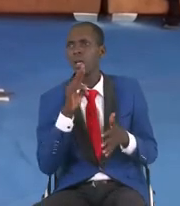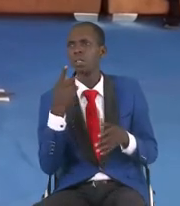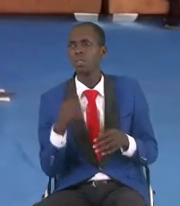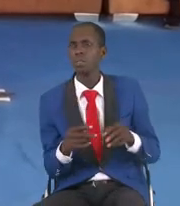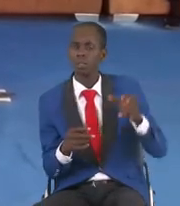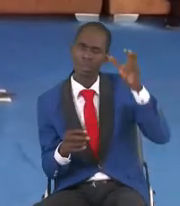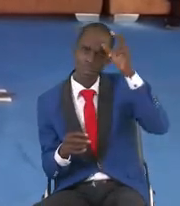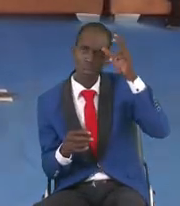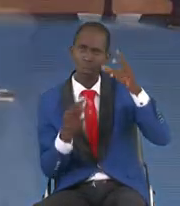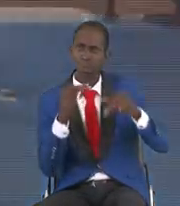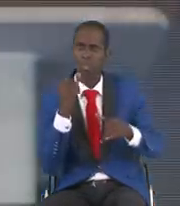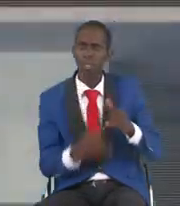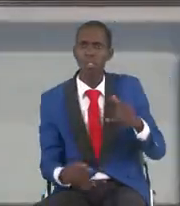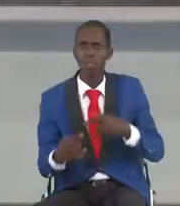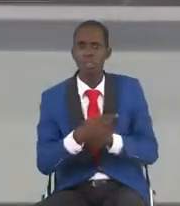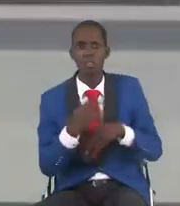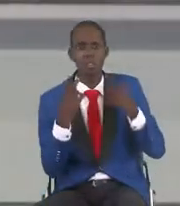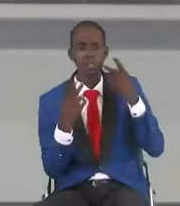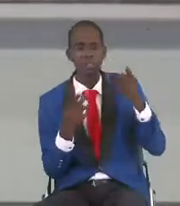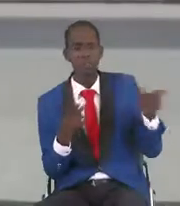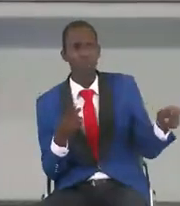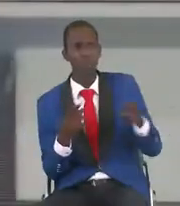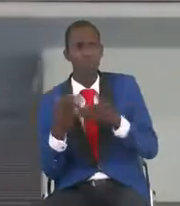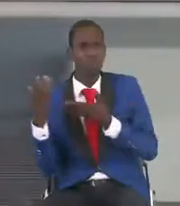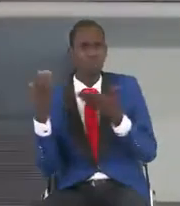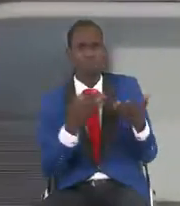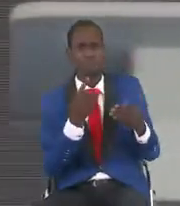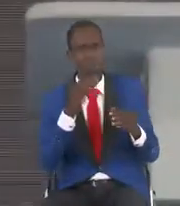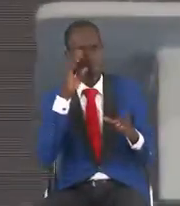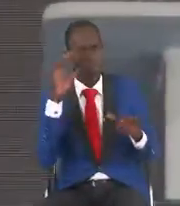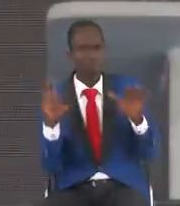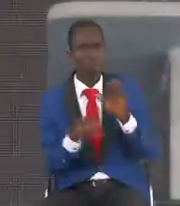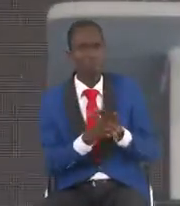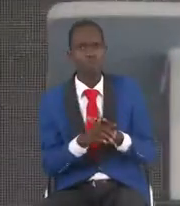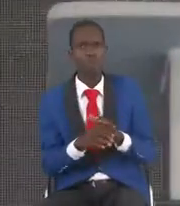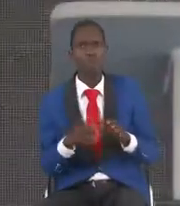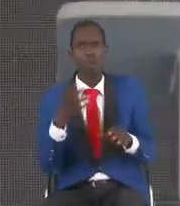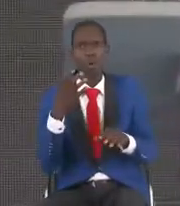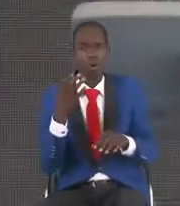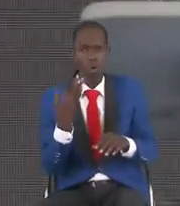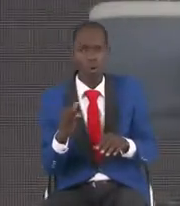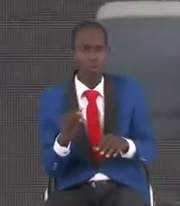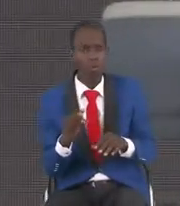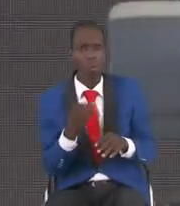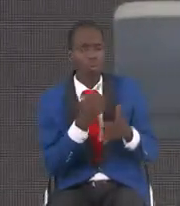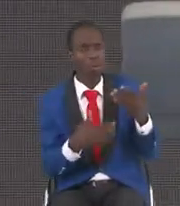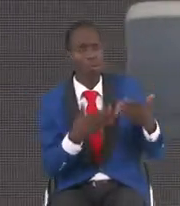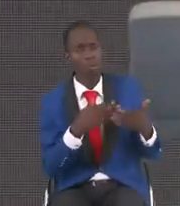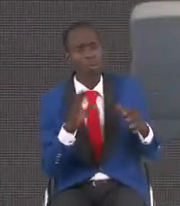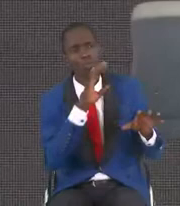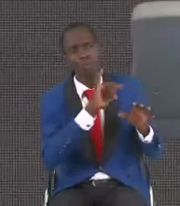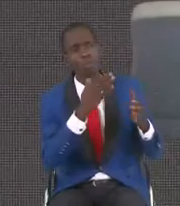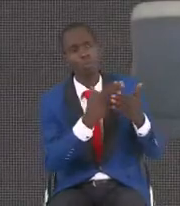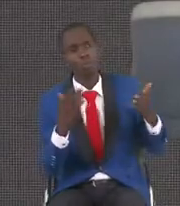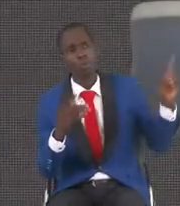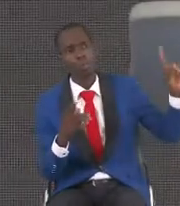days. And look at them bringing the picture on the screen like that. And whatever they're doing somewhere, they can